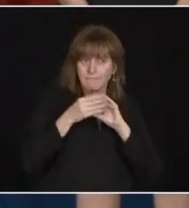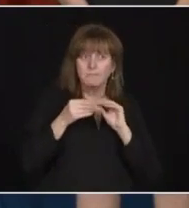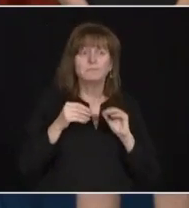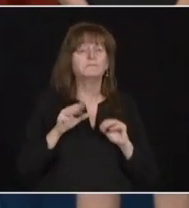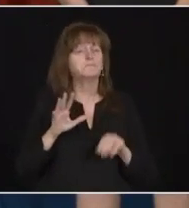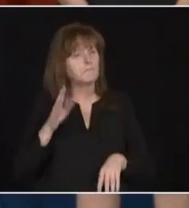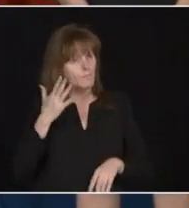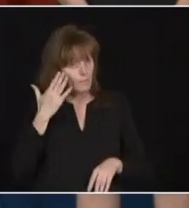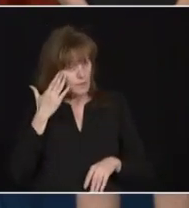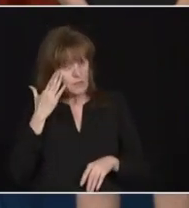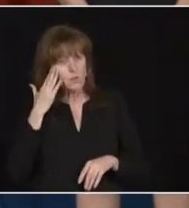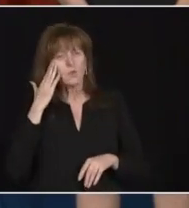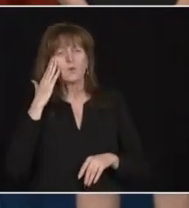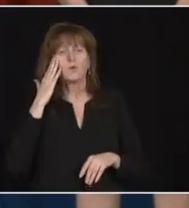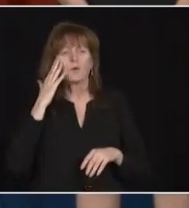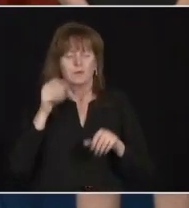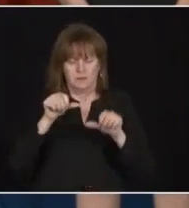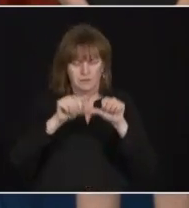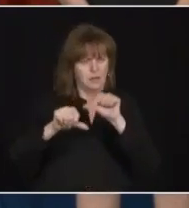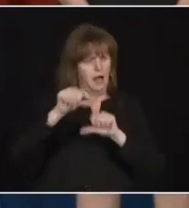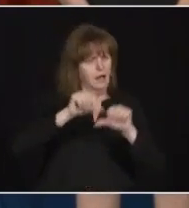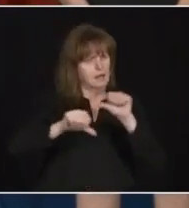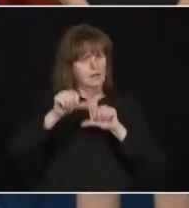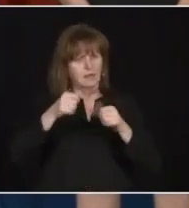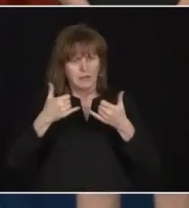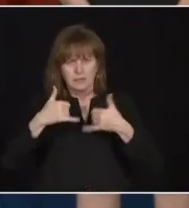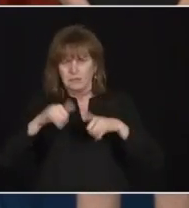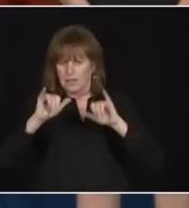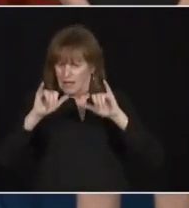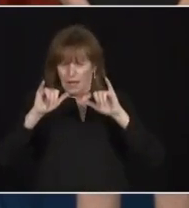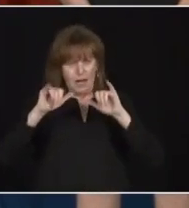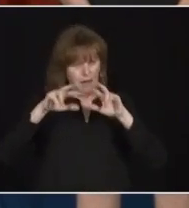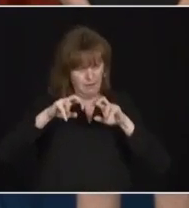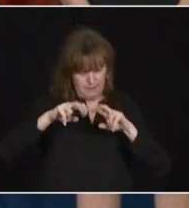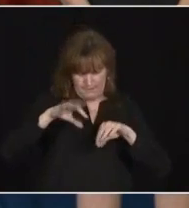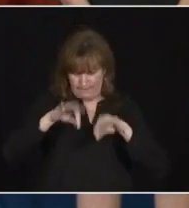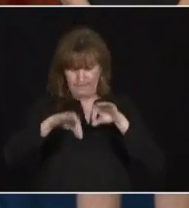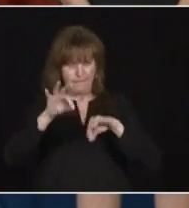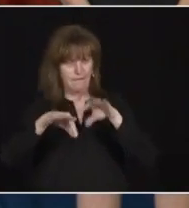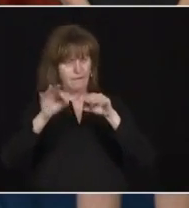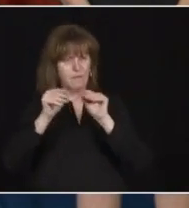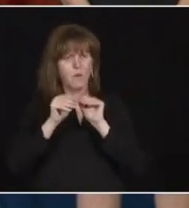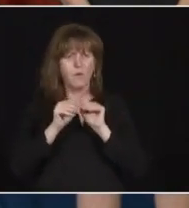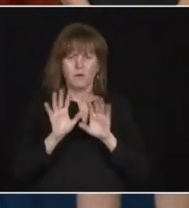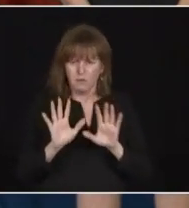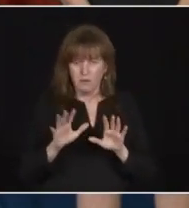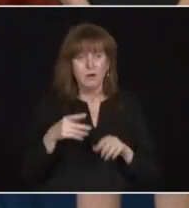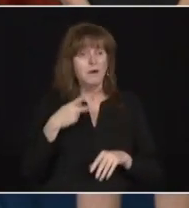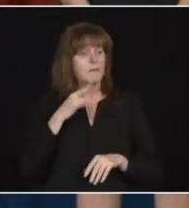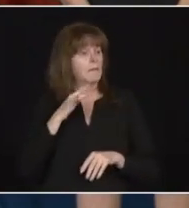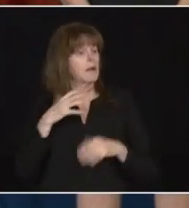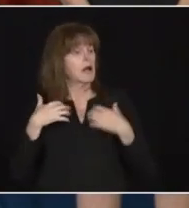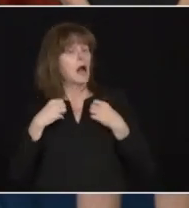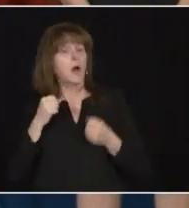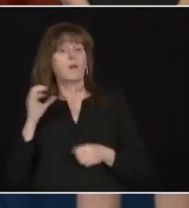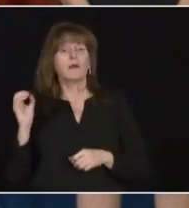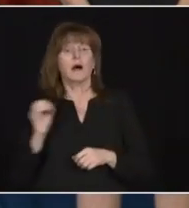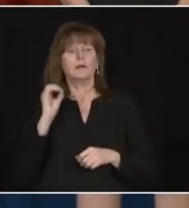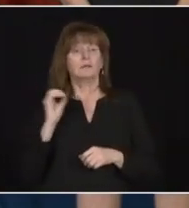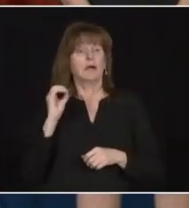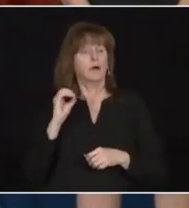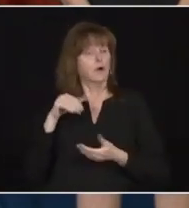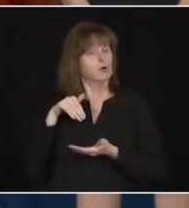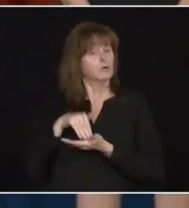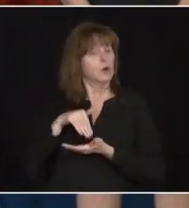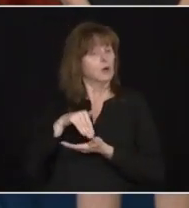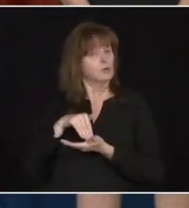the scientific literature is being vetted by our public health officials, Public Health Ontario and Dr. David Williams.